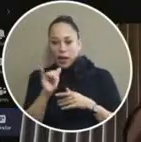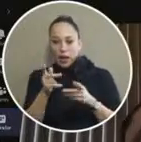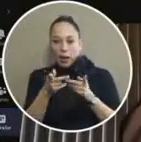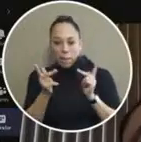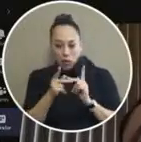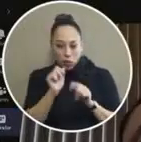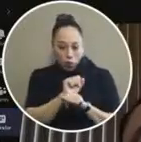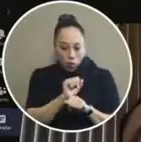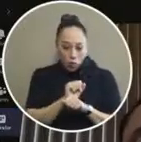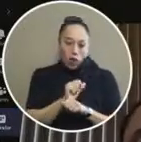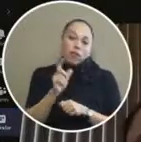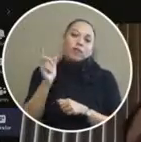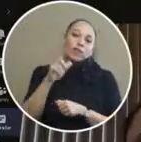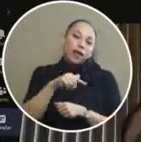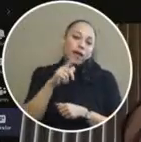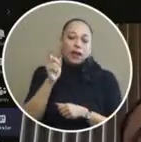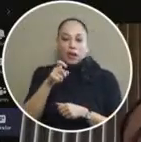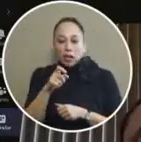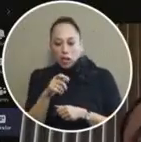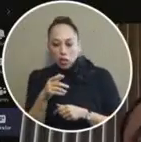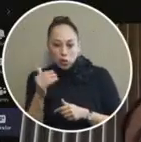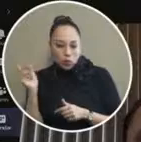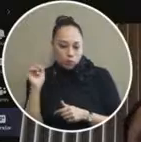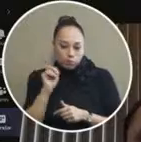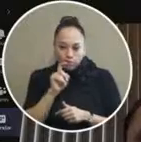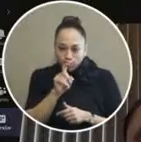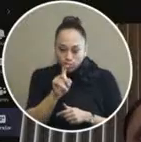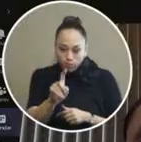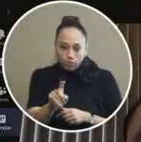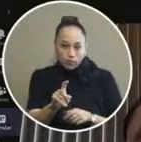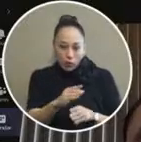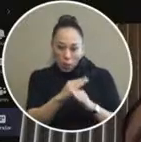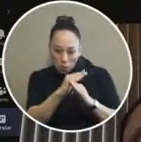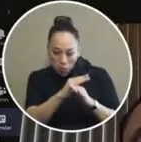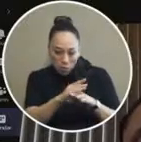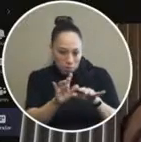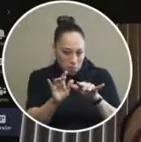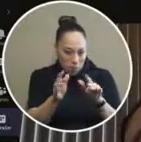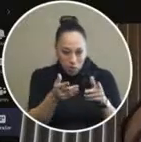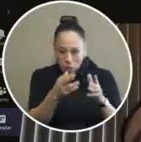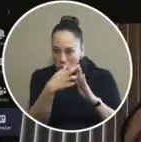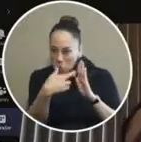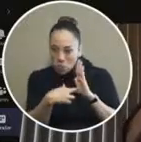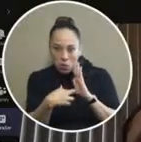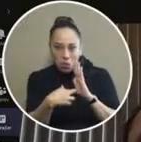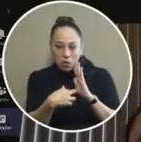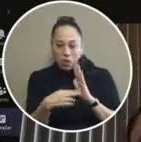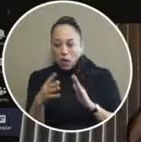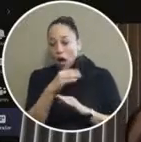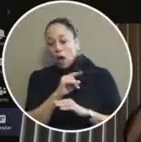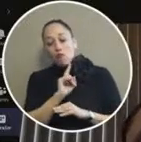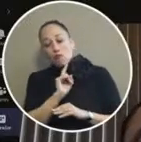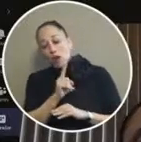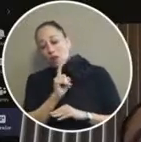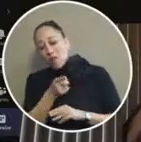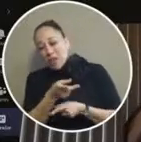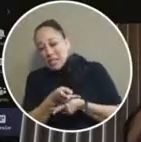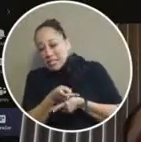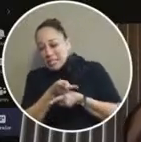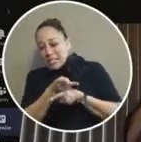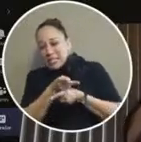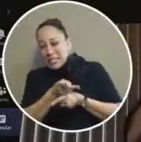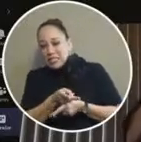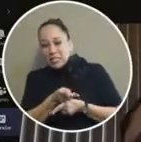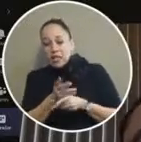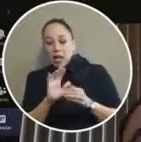work, then they need to take very good preventive measures and be very, very cautious as